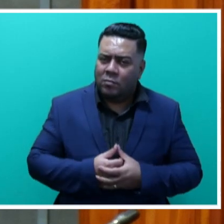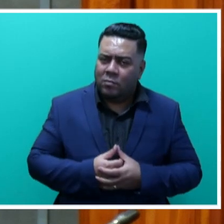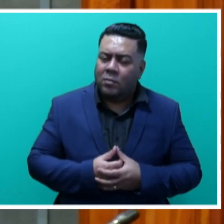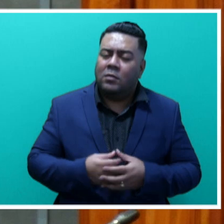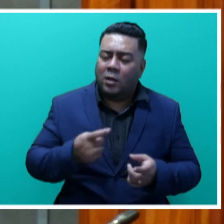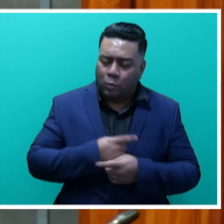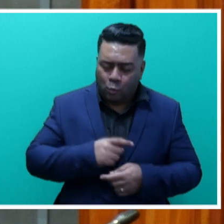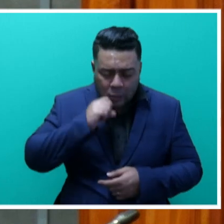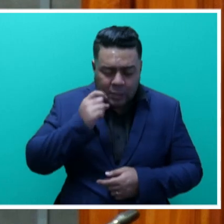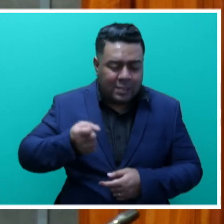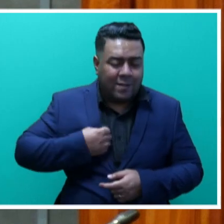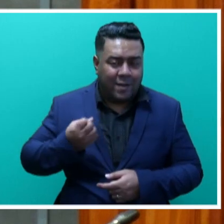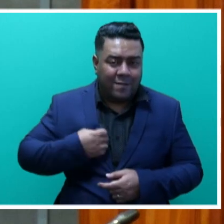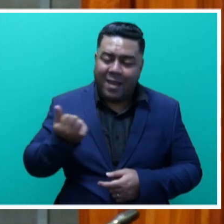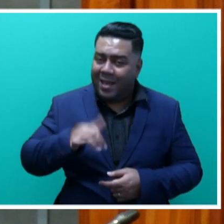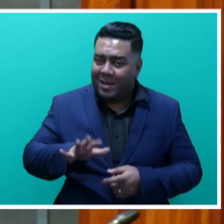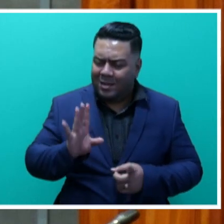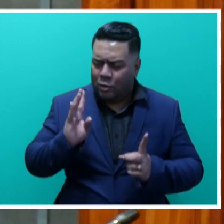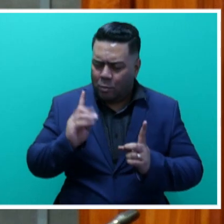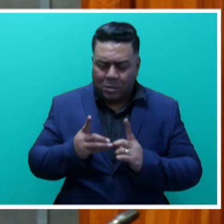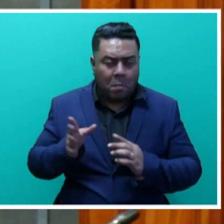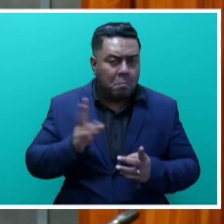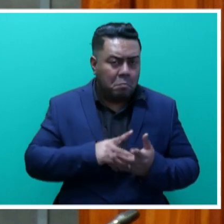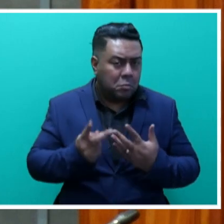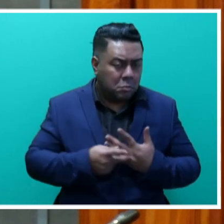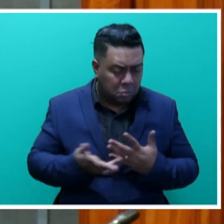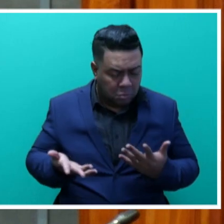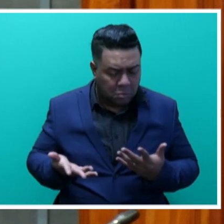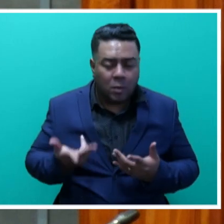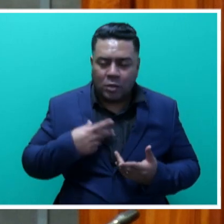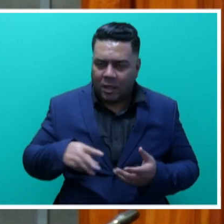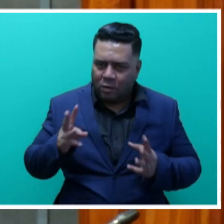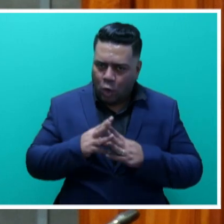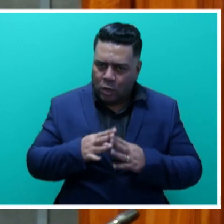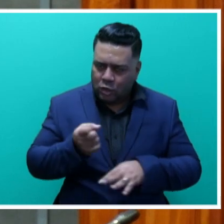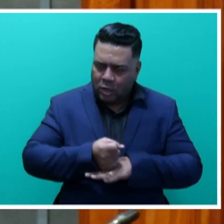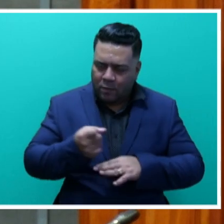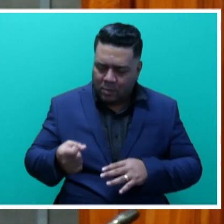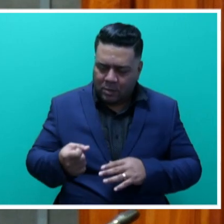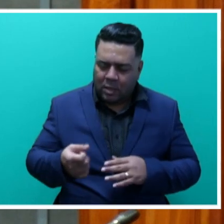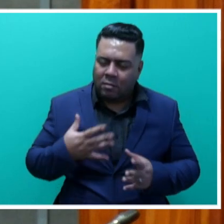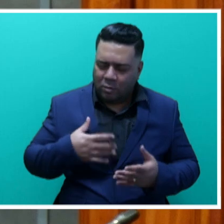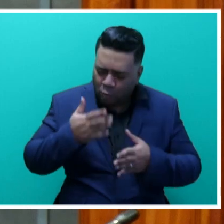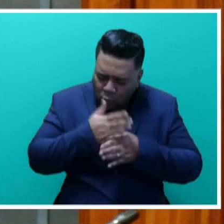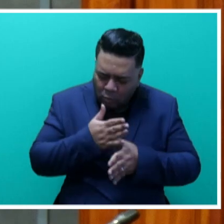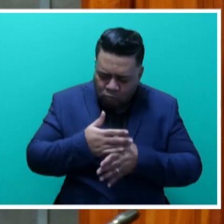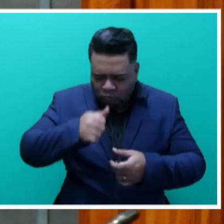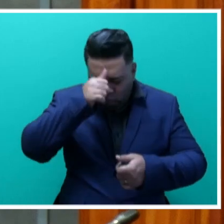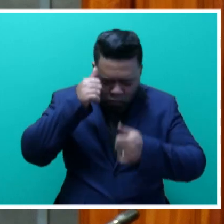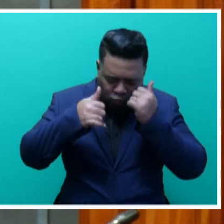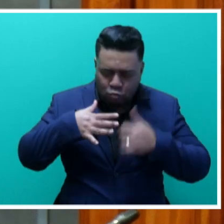will survive any domestic challenges it gets because it has a coalition government that is committed to bring about a